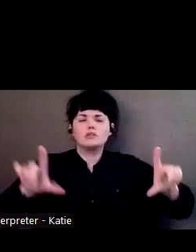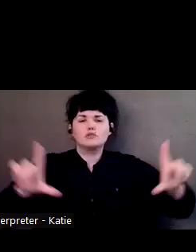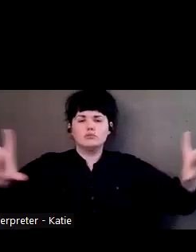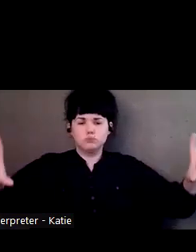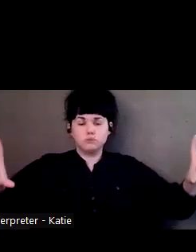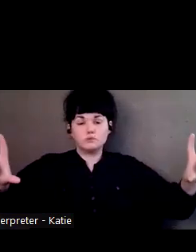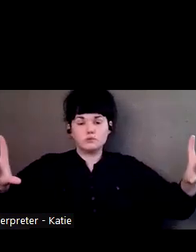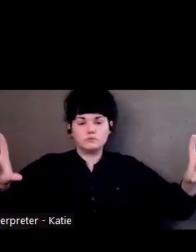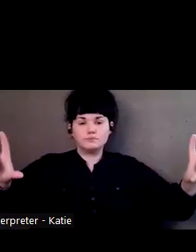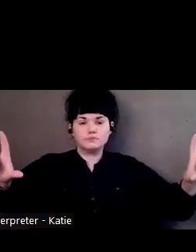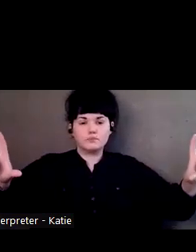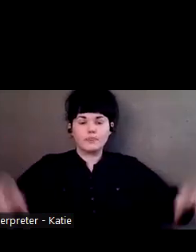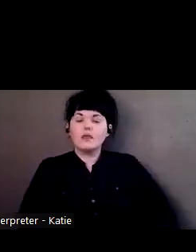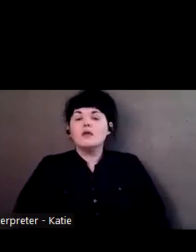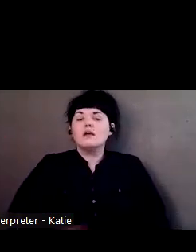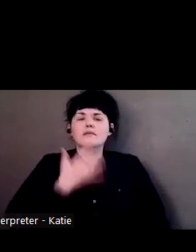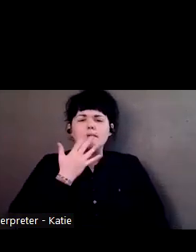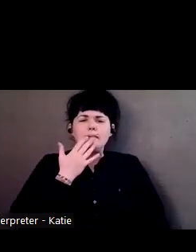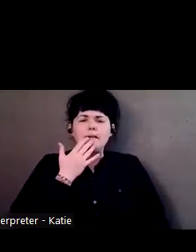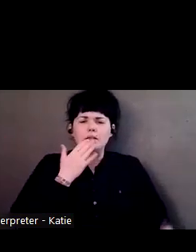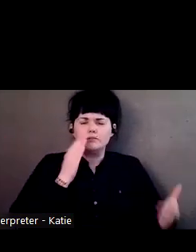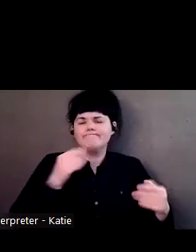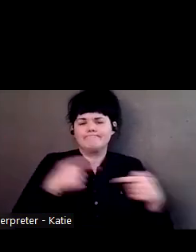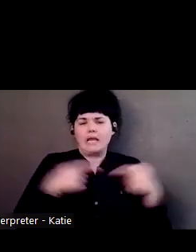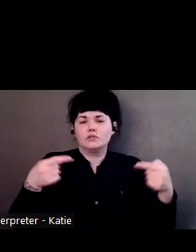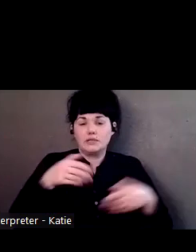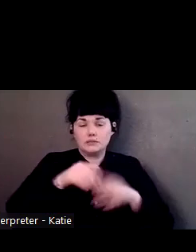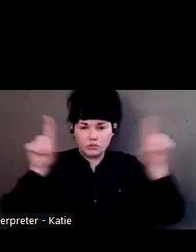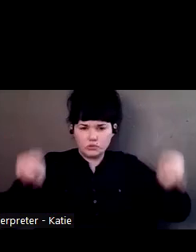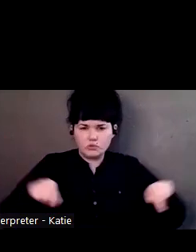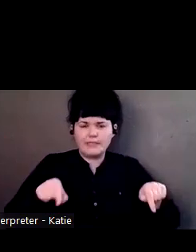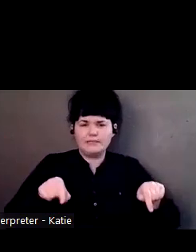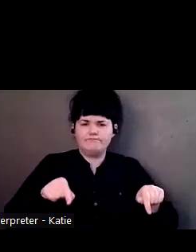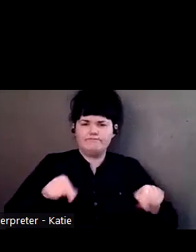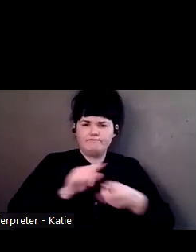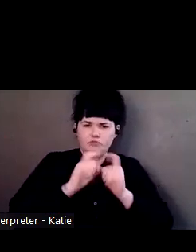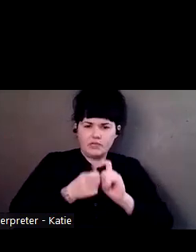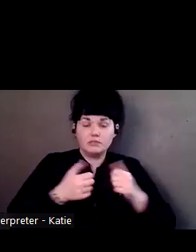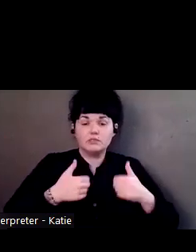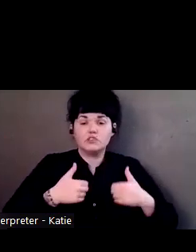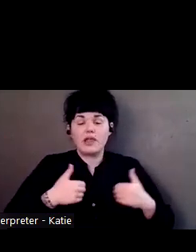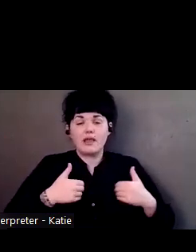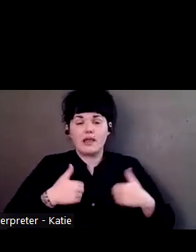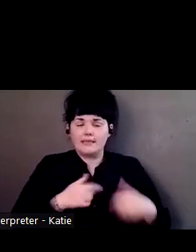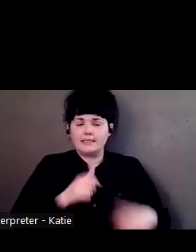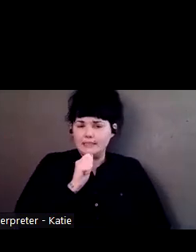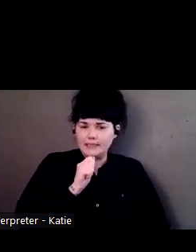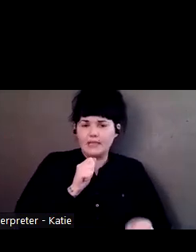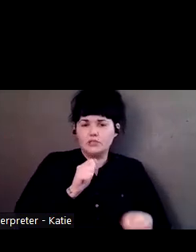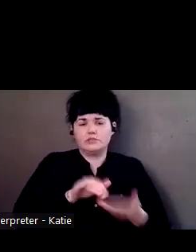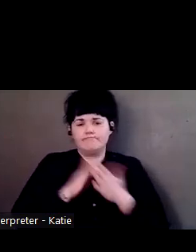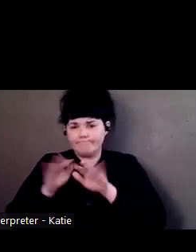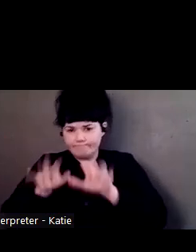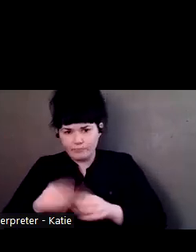modification of the screen contrast, screen reading software, a dictation software program, an alternative